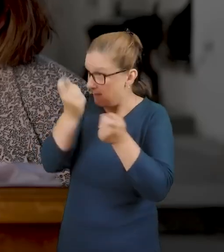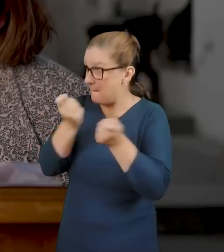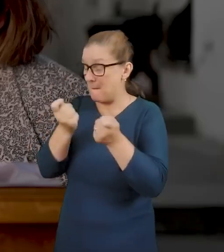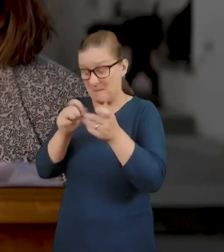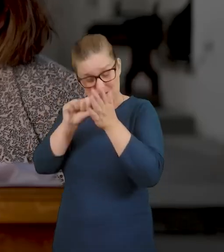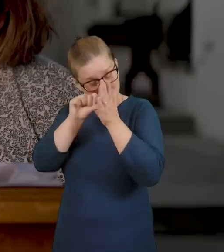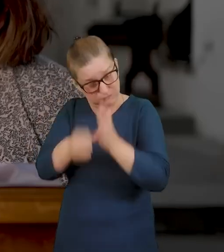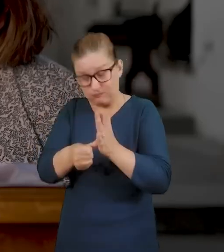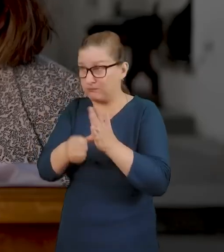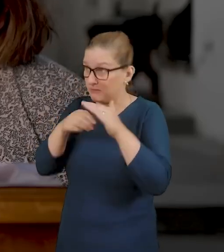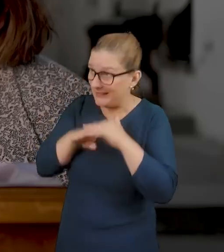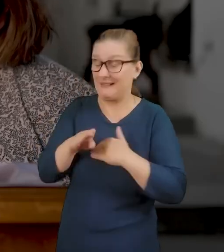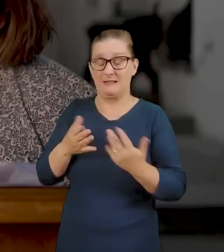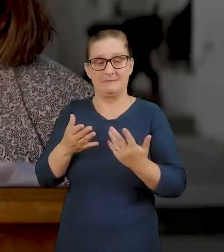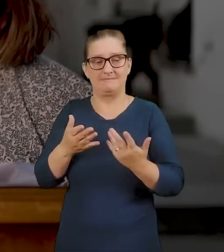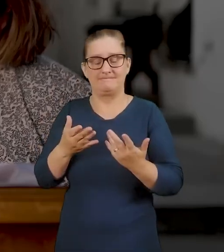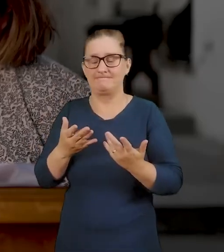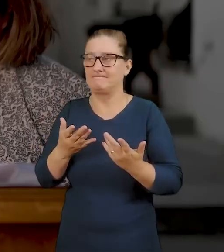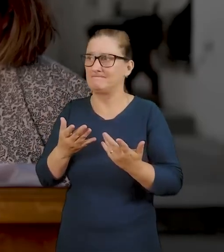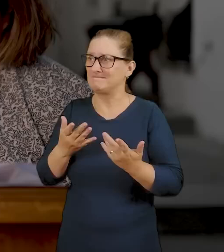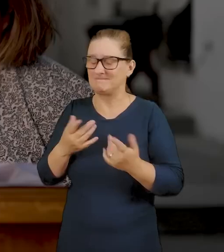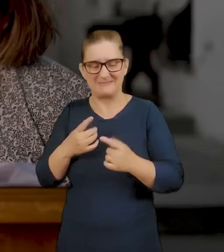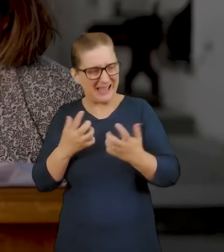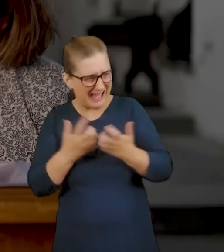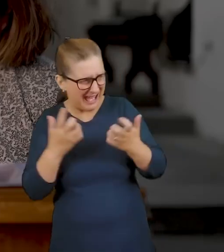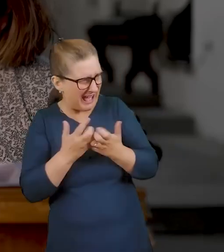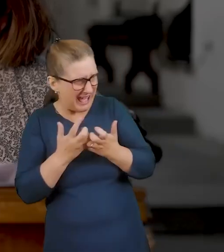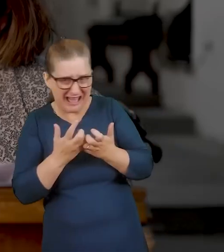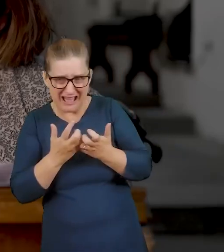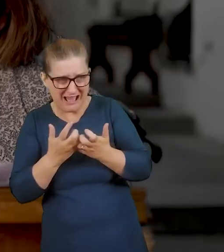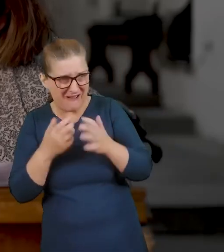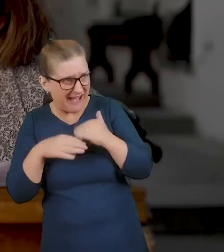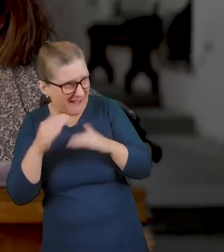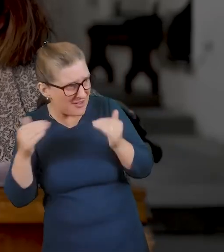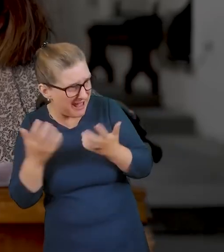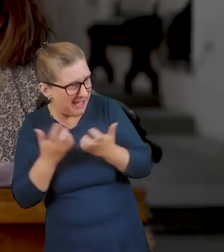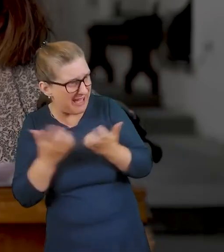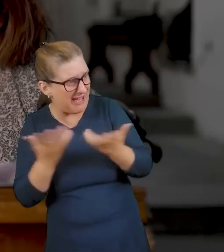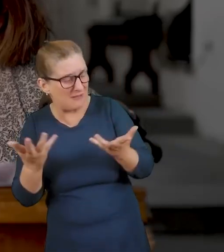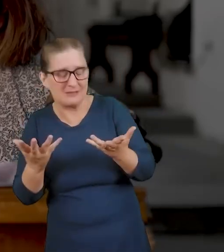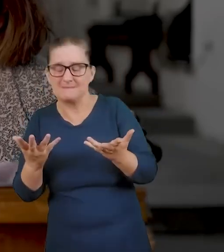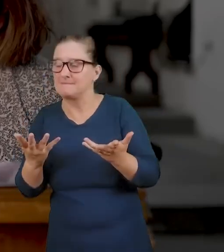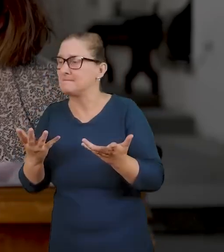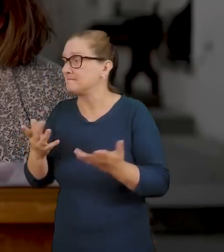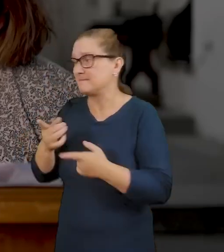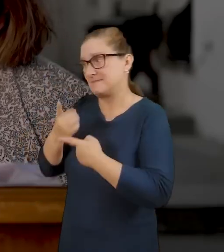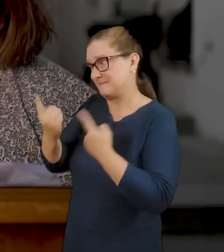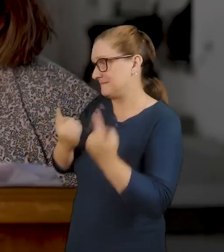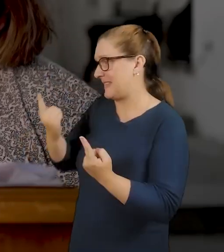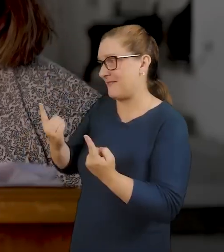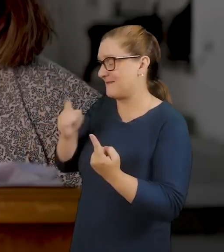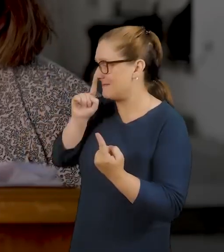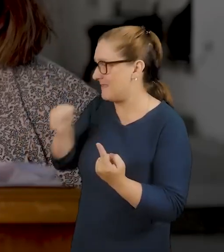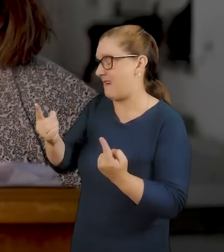saved?" Jesus looked at them and said, "With man this is impossible, but not with God. All things